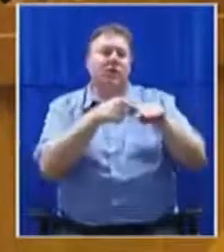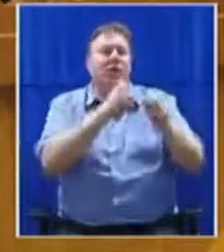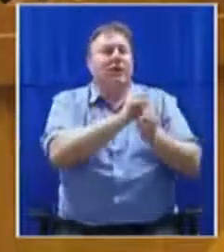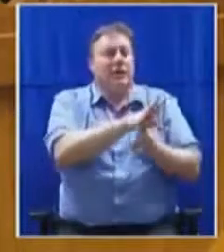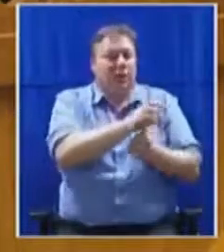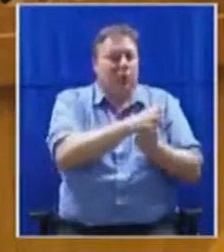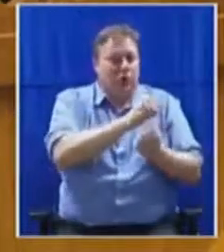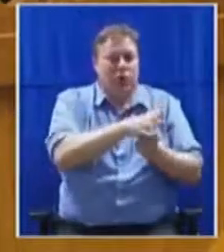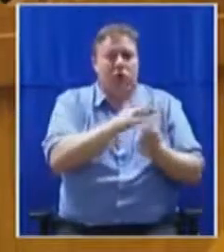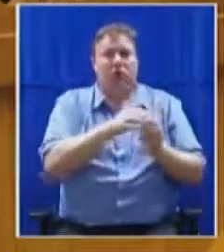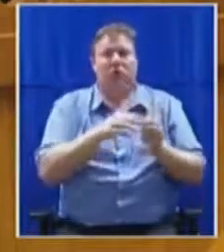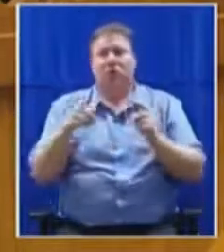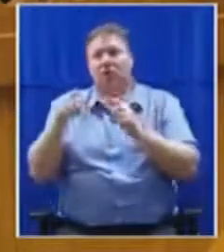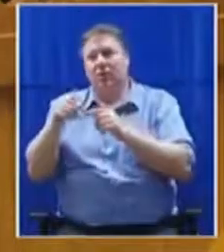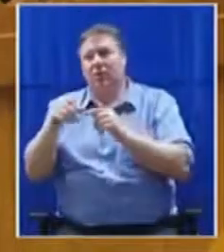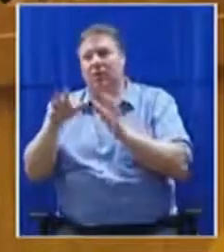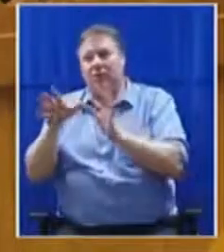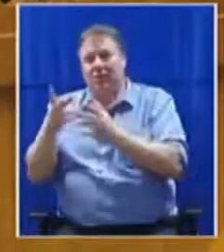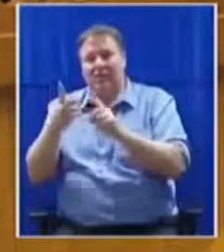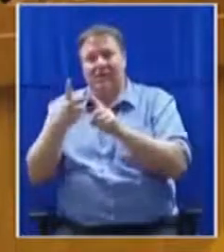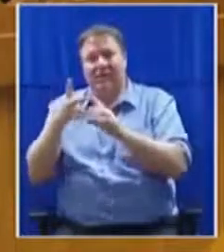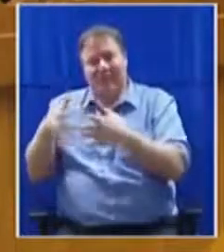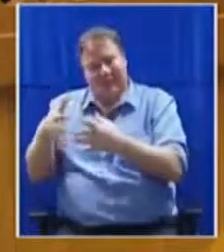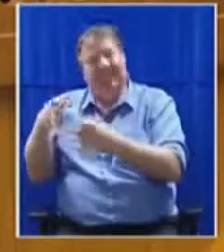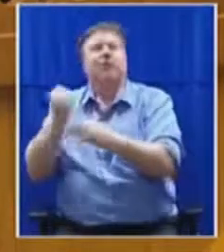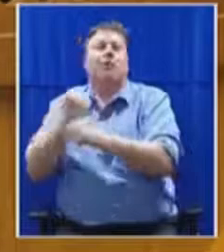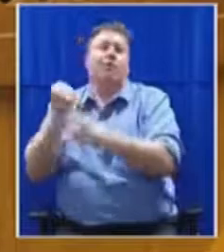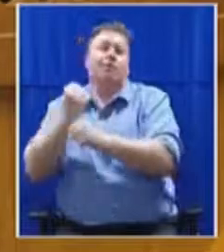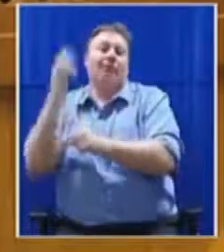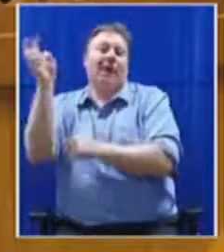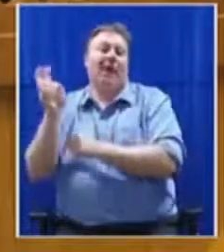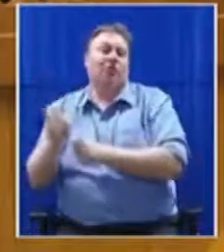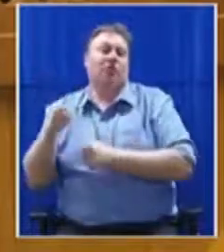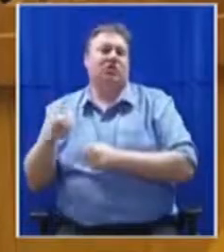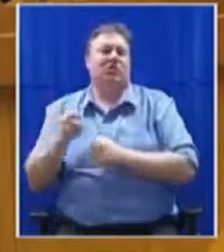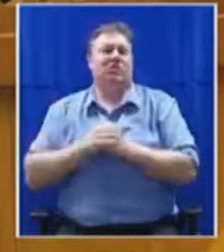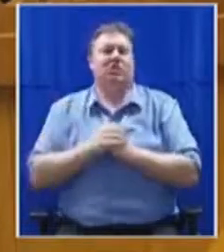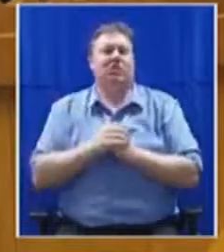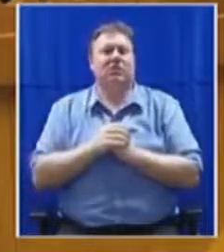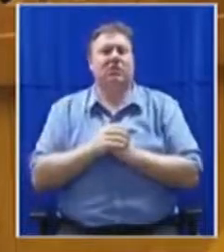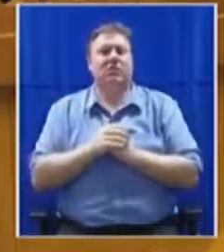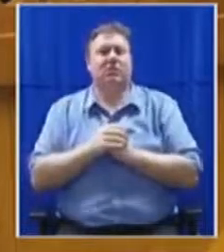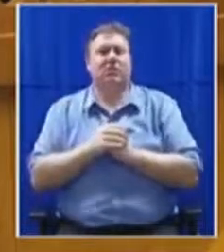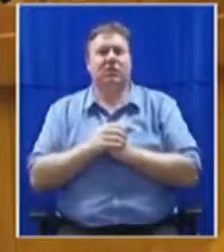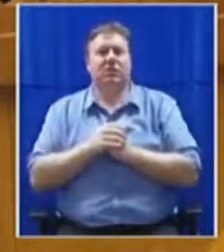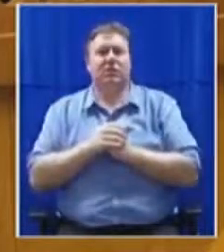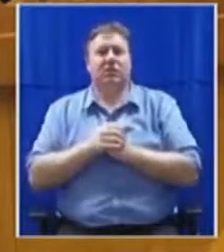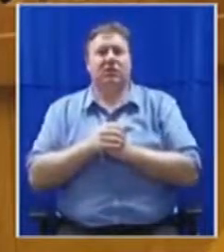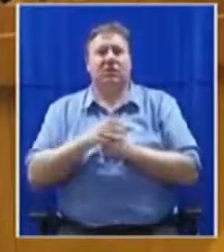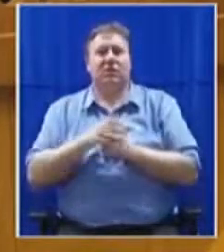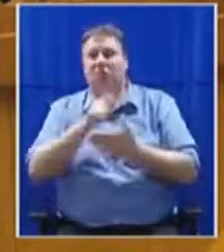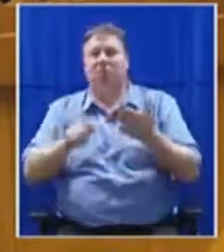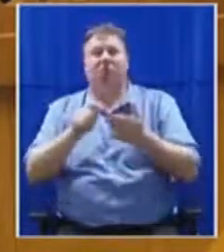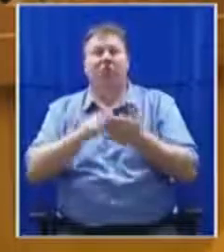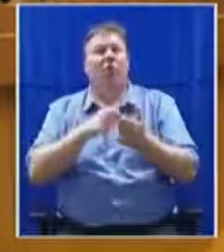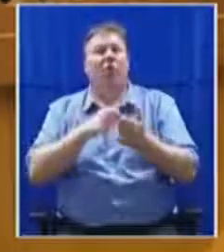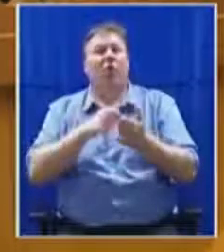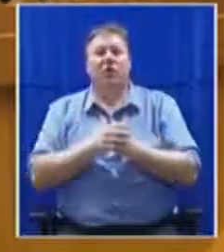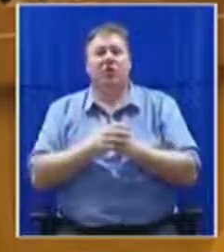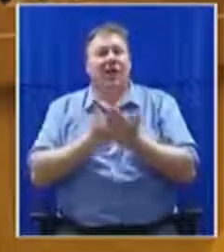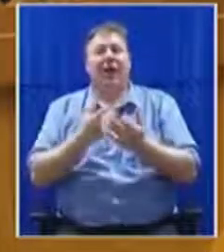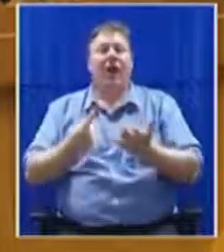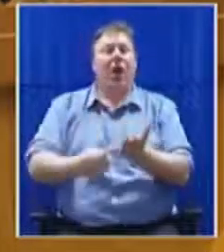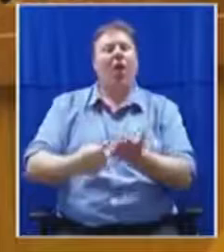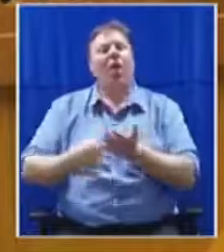equally one for generation. Democrats, we can sit here and debate SAA all we